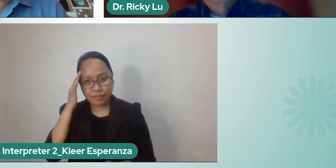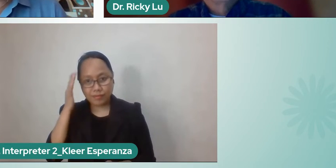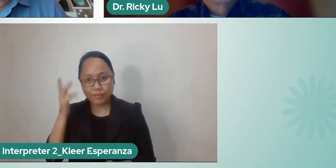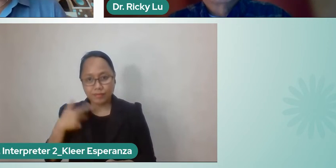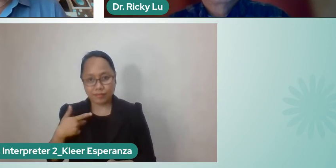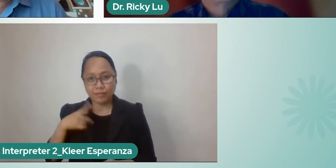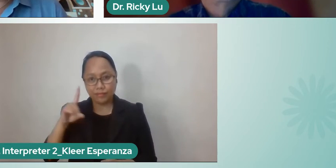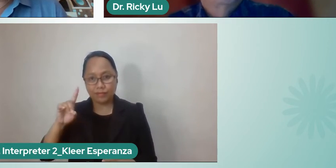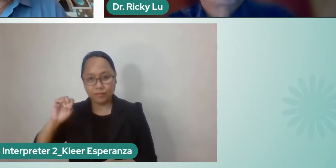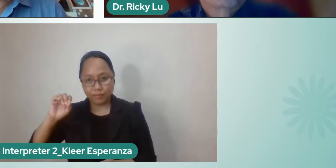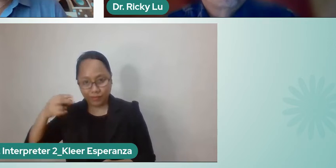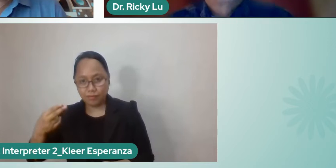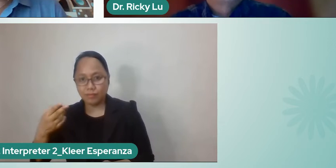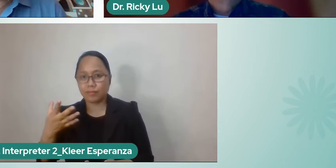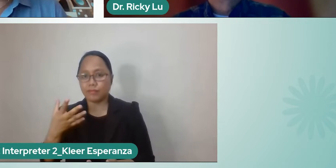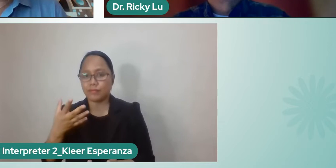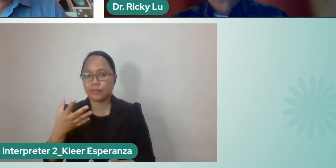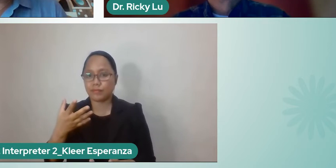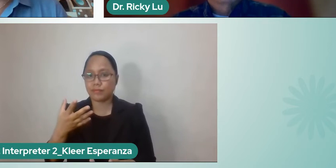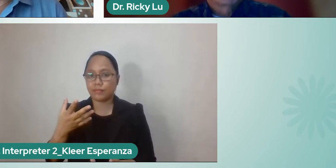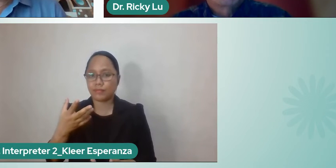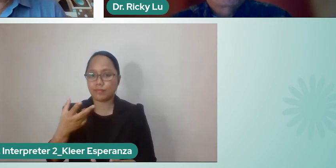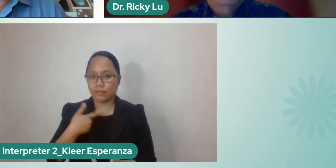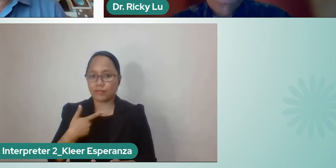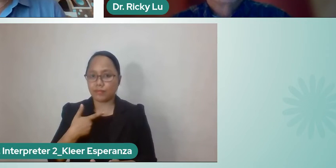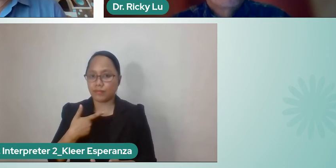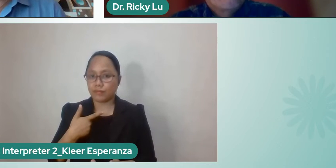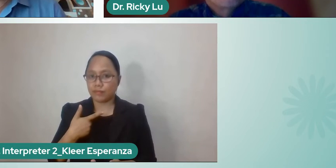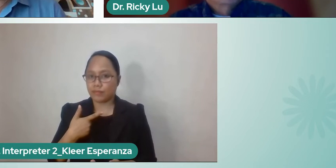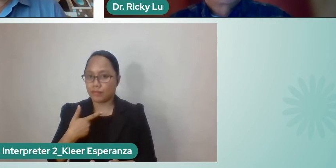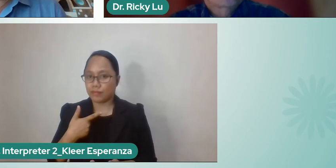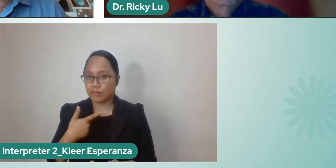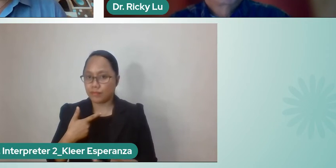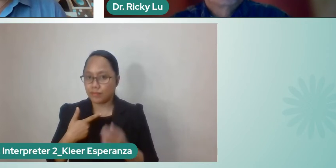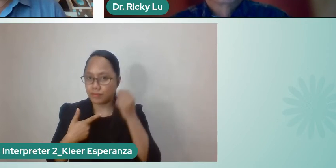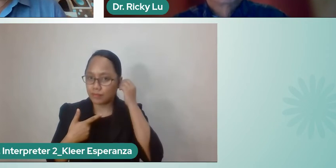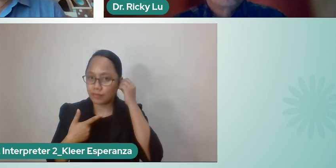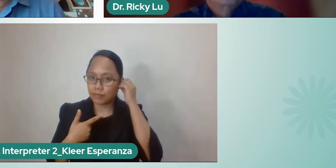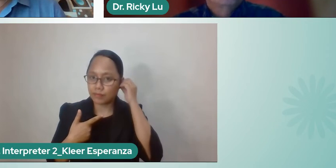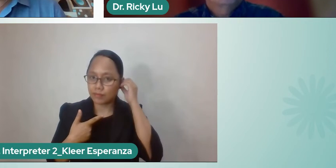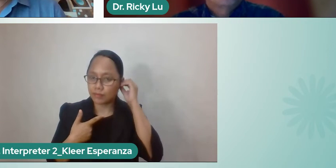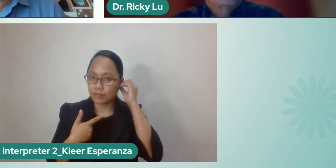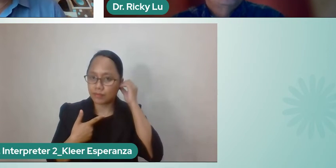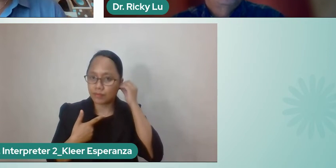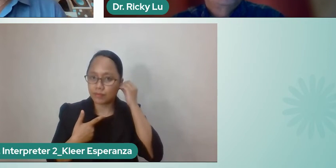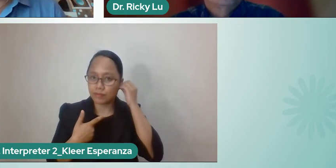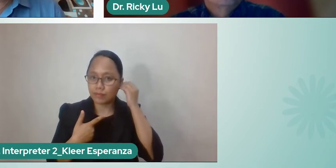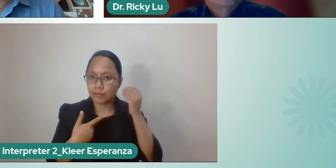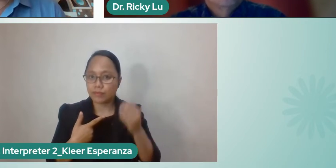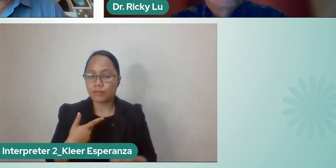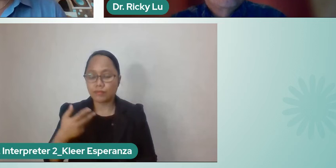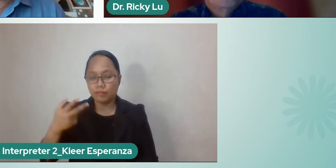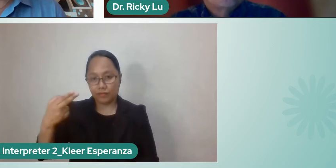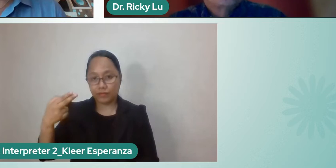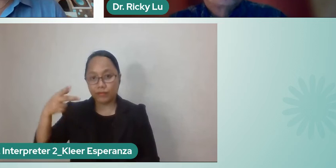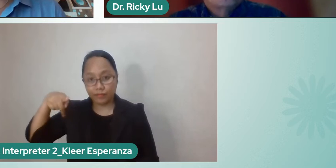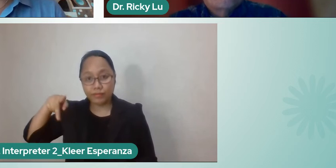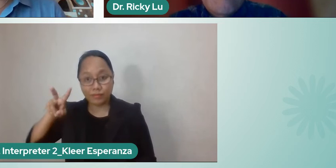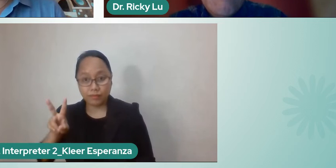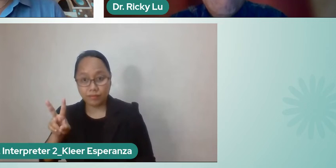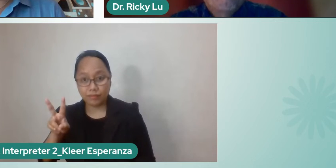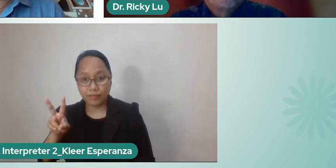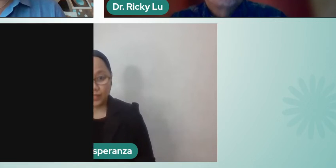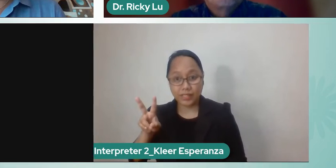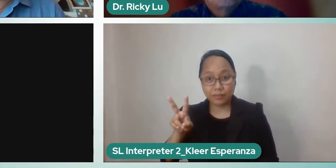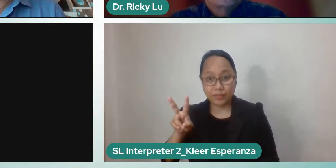Health is collaborating and as a partner. And I heard also that it is leading the arm